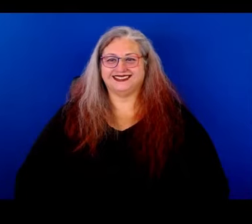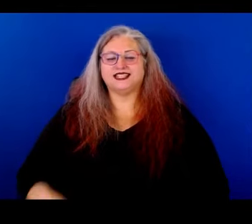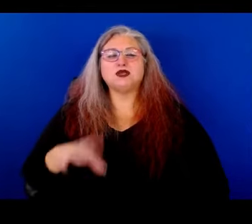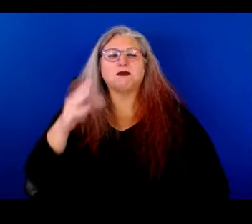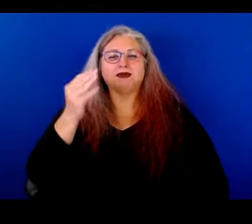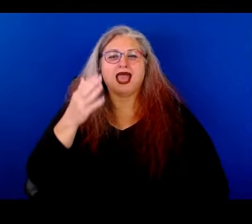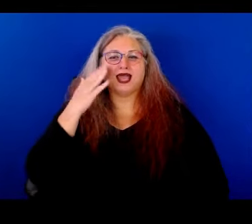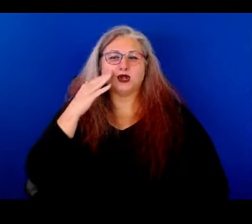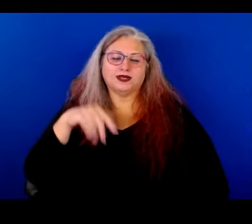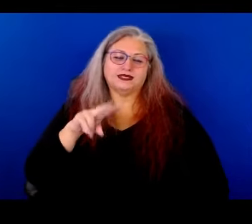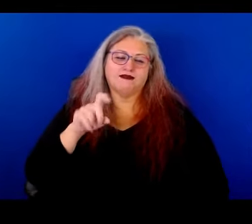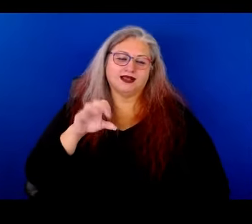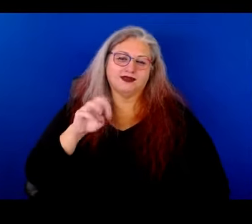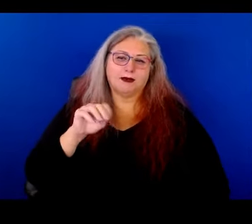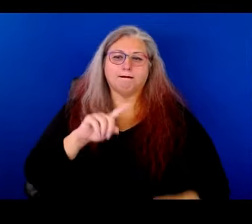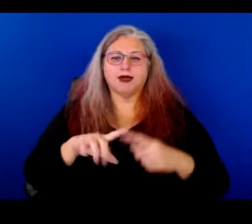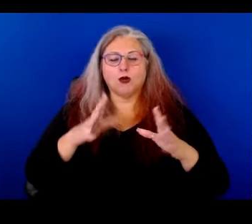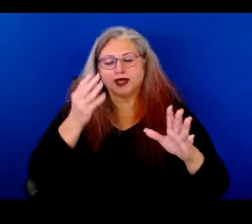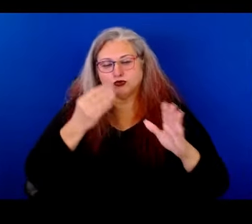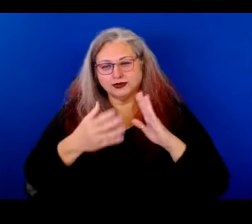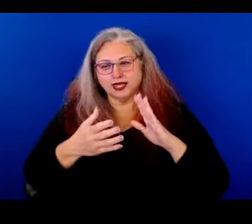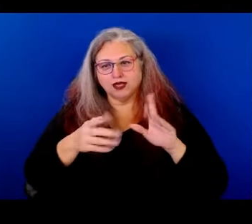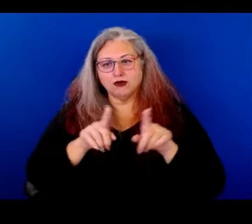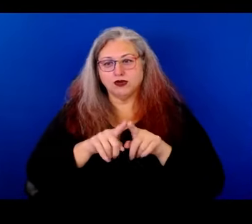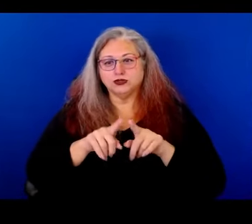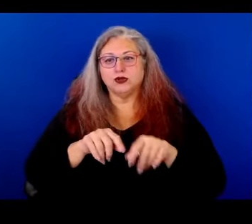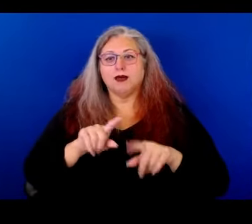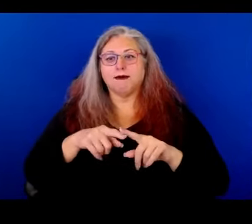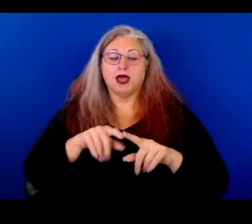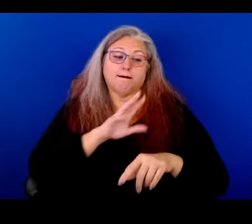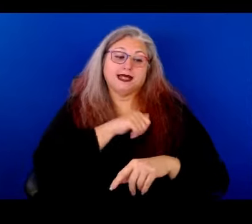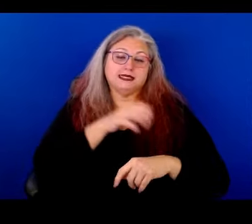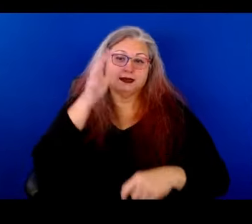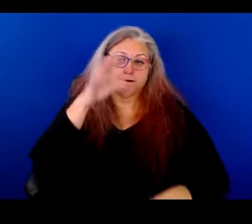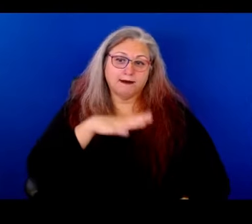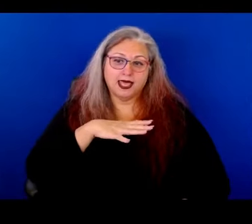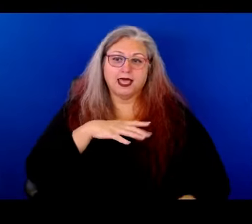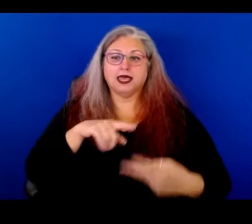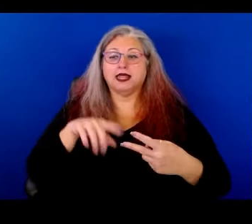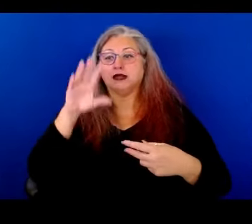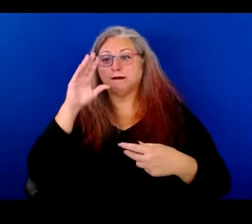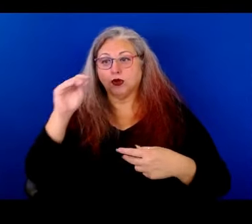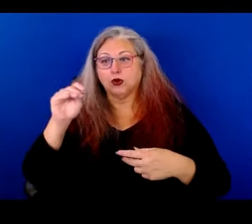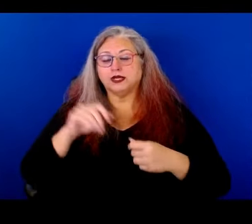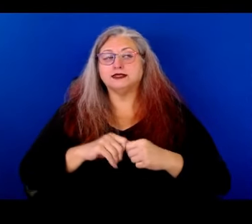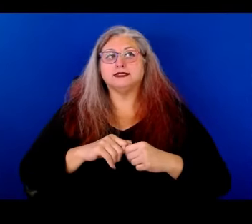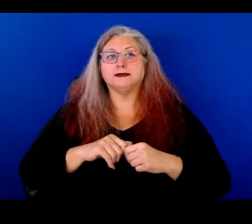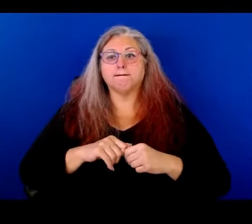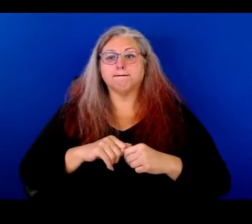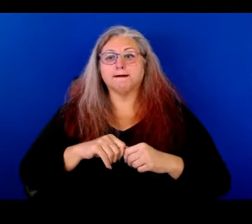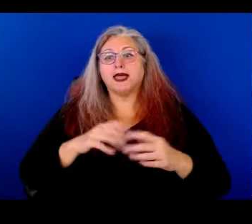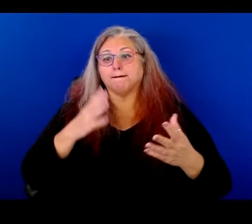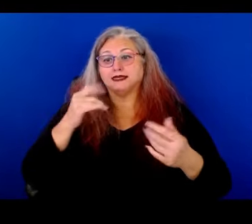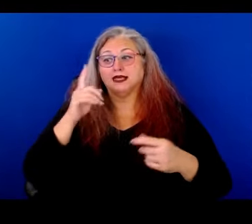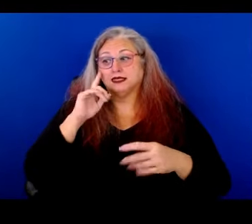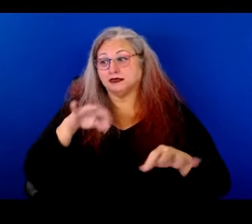I just, you know, I know this is VoxFem, but I want to also say about Palestinian men and boys that,